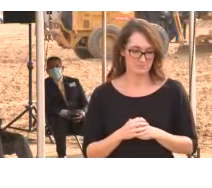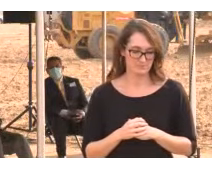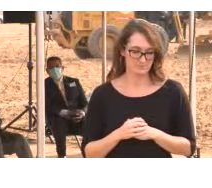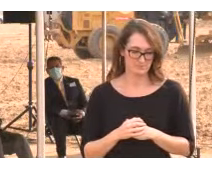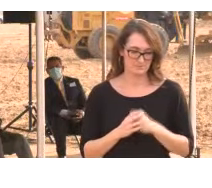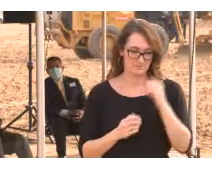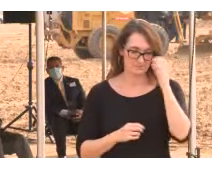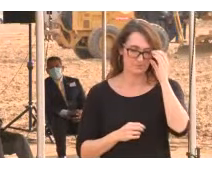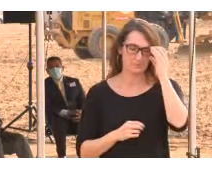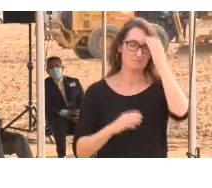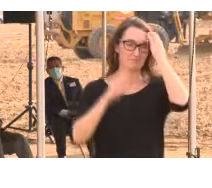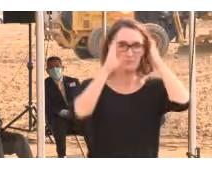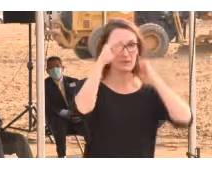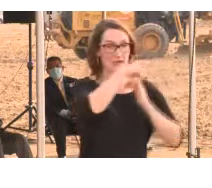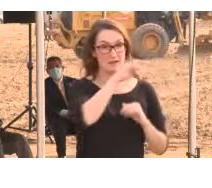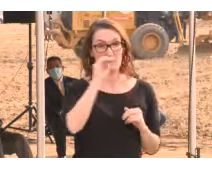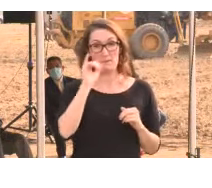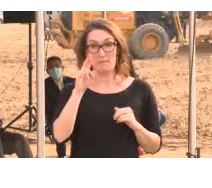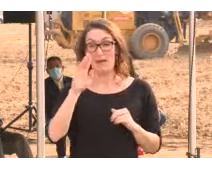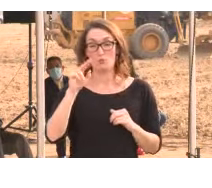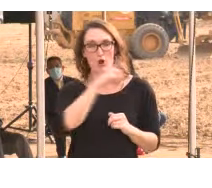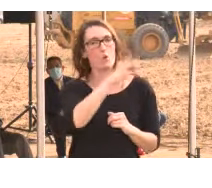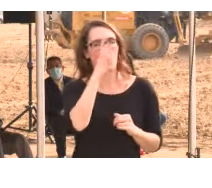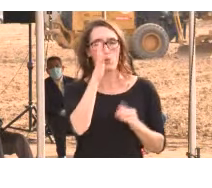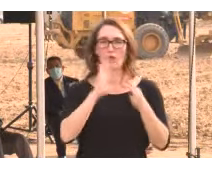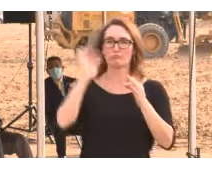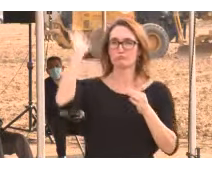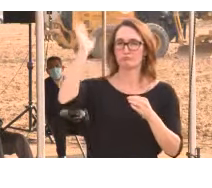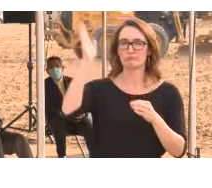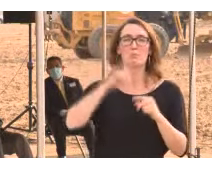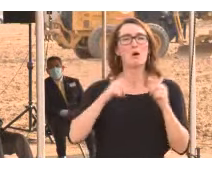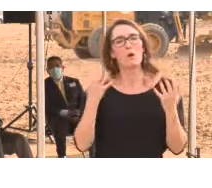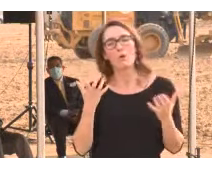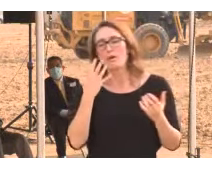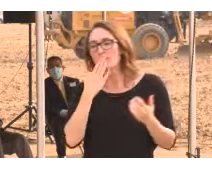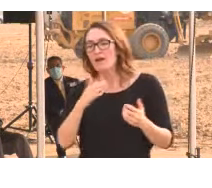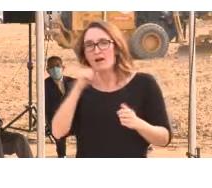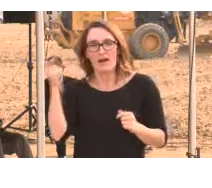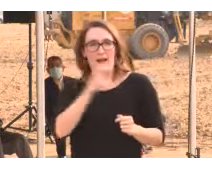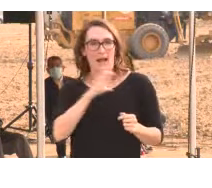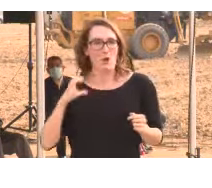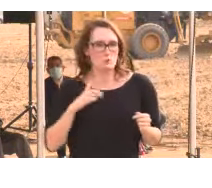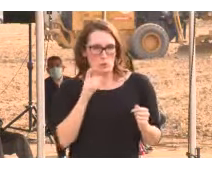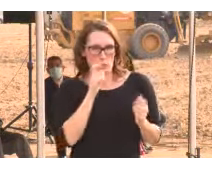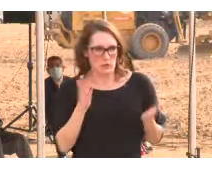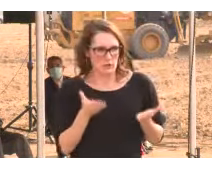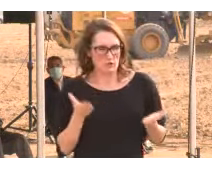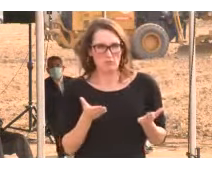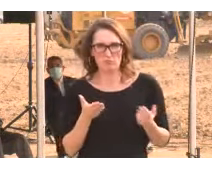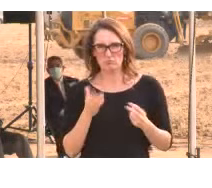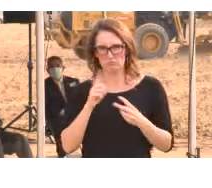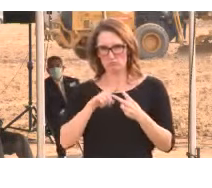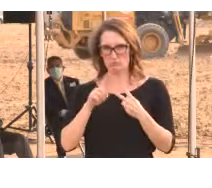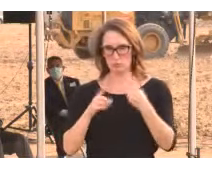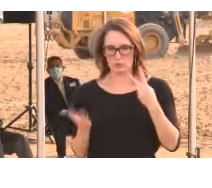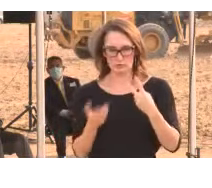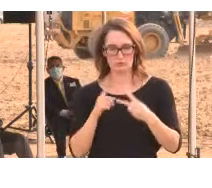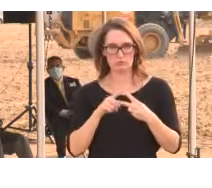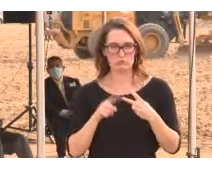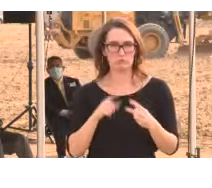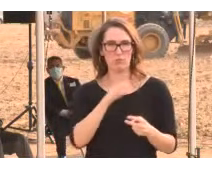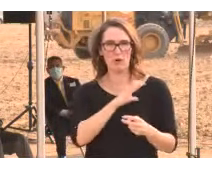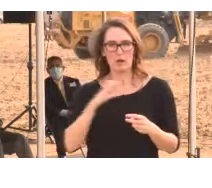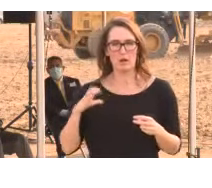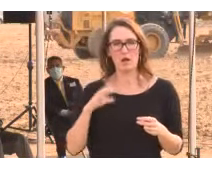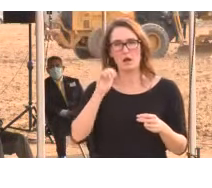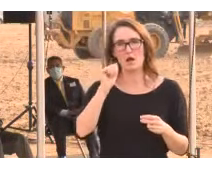I know Mayor Brown's going to speak a little bit later, but I also want to thank all of the council members, and especially the two that joined in us today, which is Council